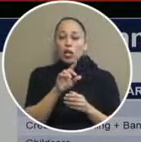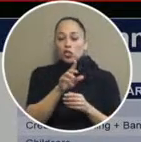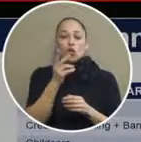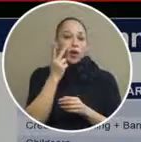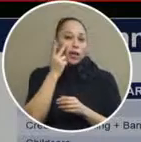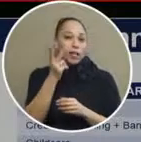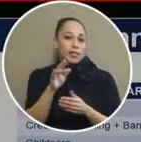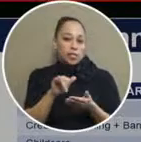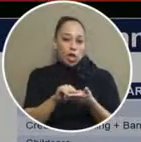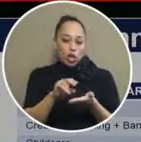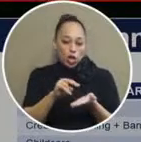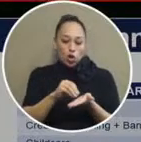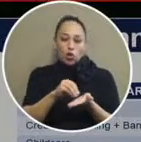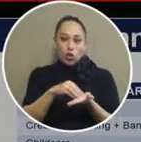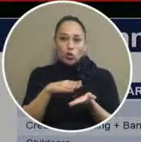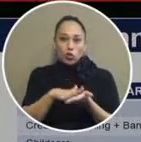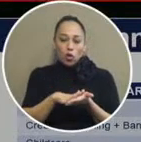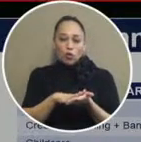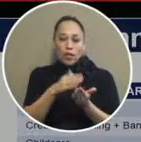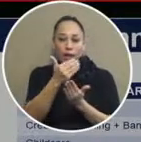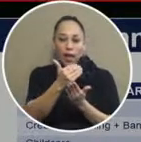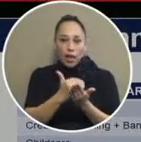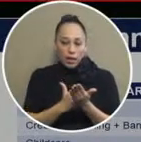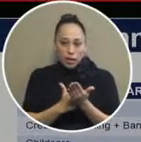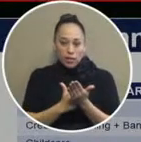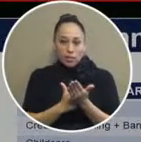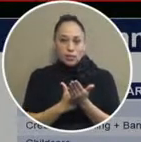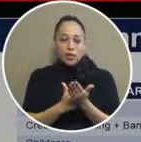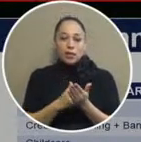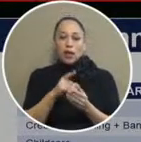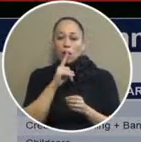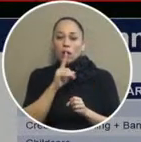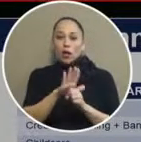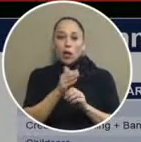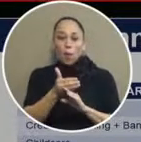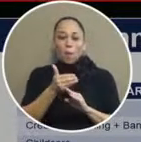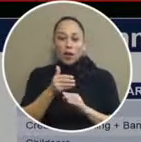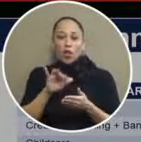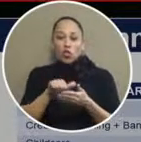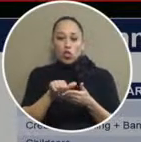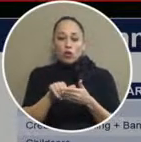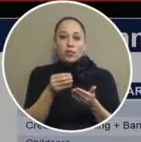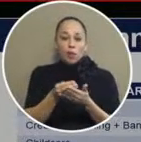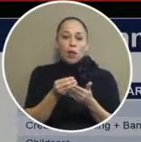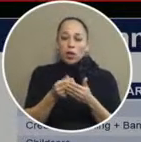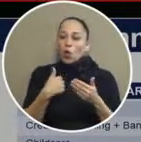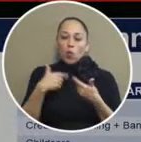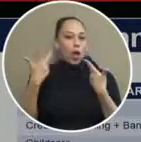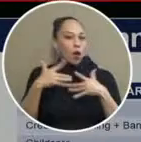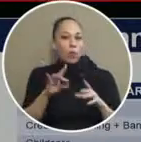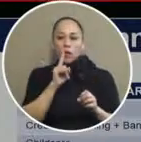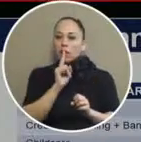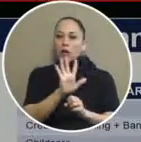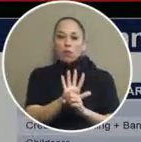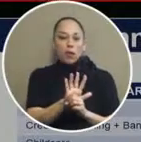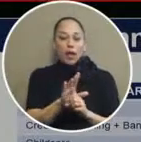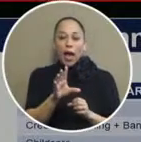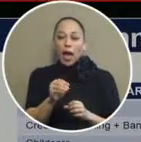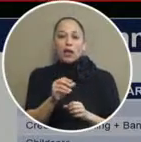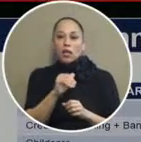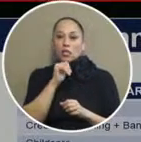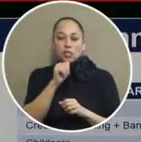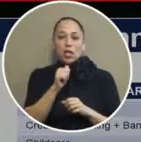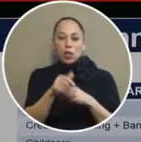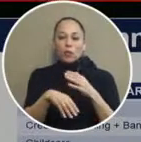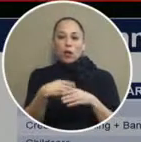see there in the note that items listed in italics are pre-committed. These are funds that we have already committed and will not be